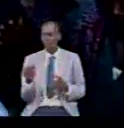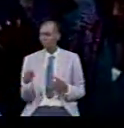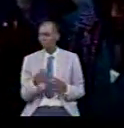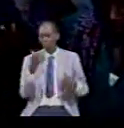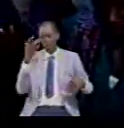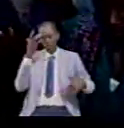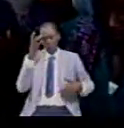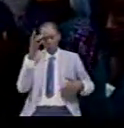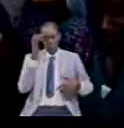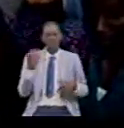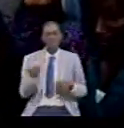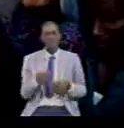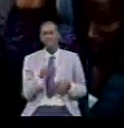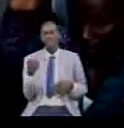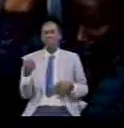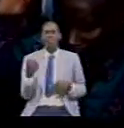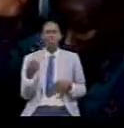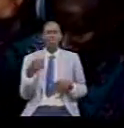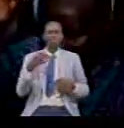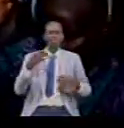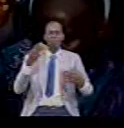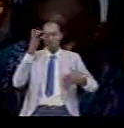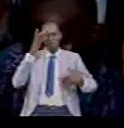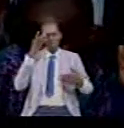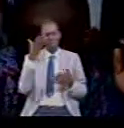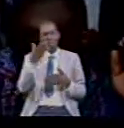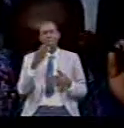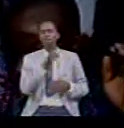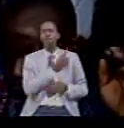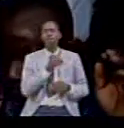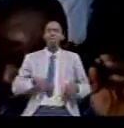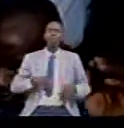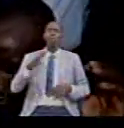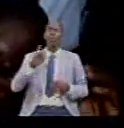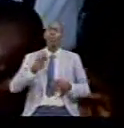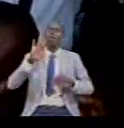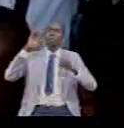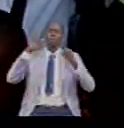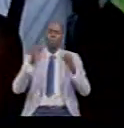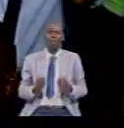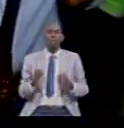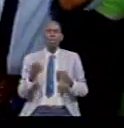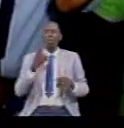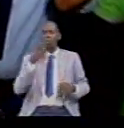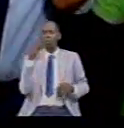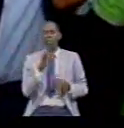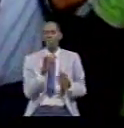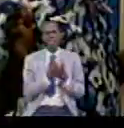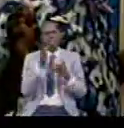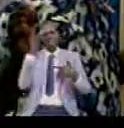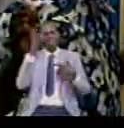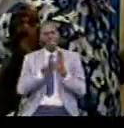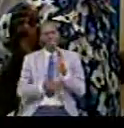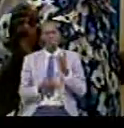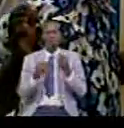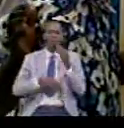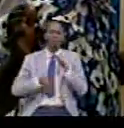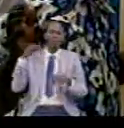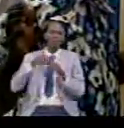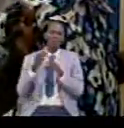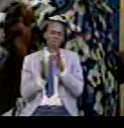sickness, any infirmity there, Lord, by your power, by your authority and anointing, I command that sickness, get out in Jesus'